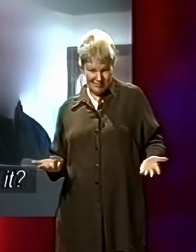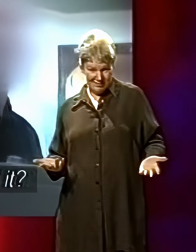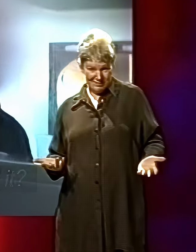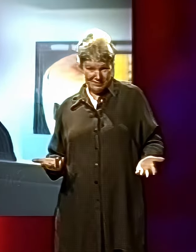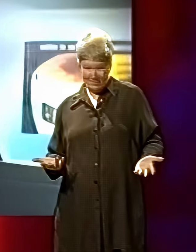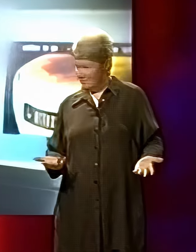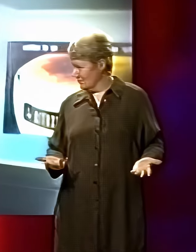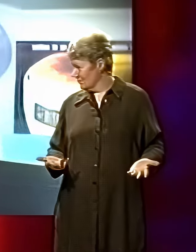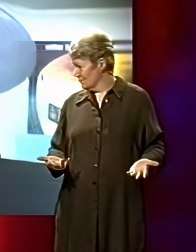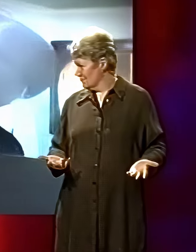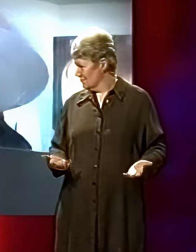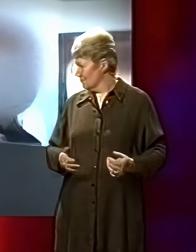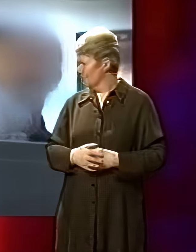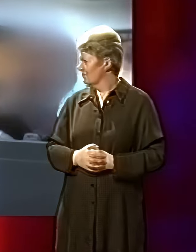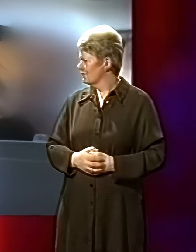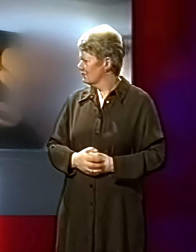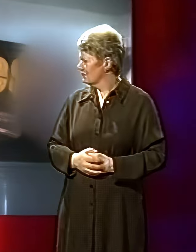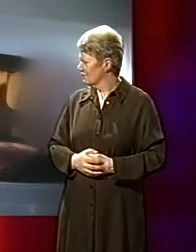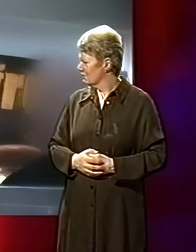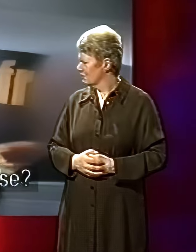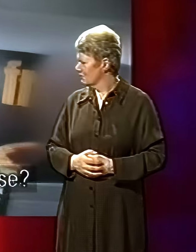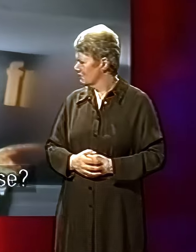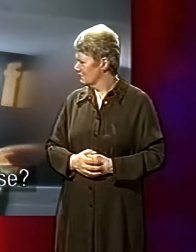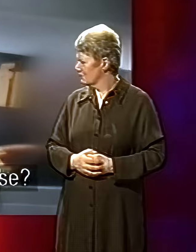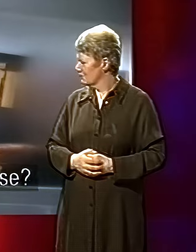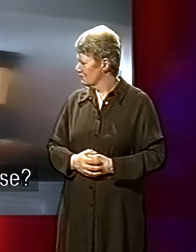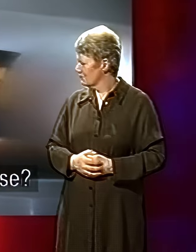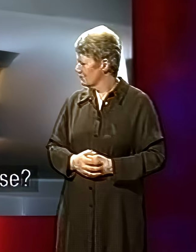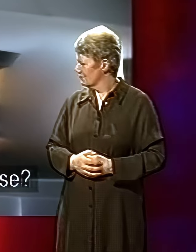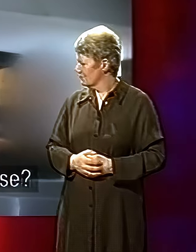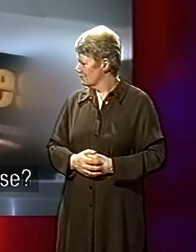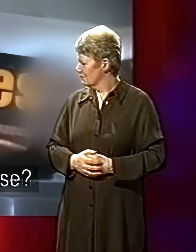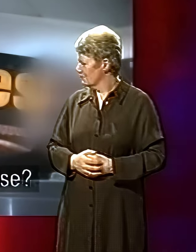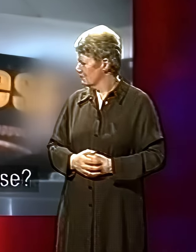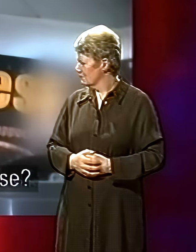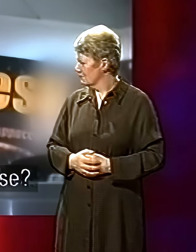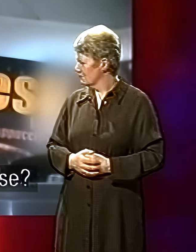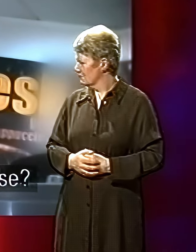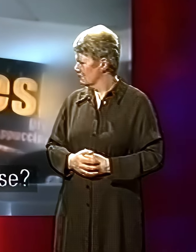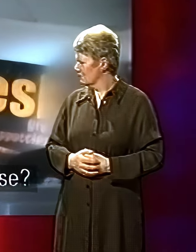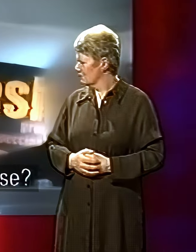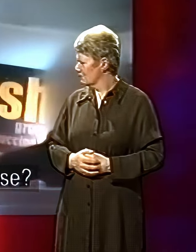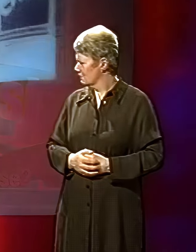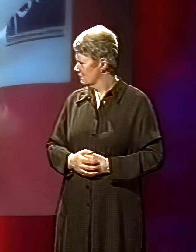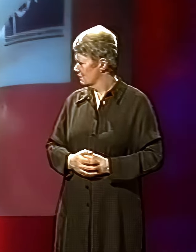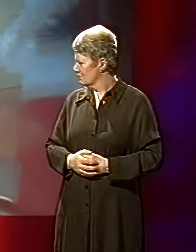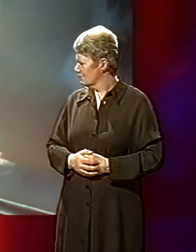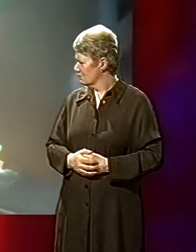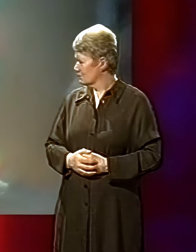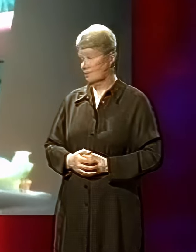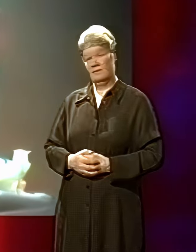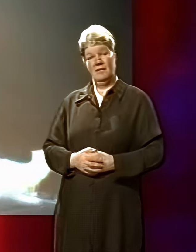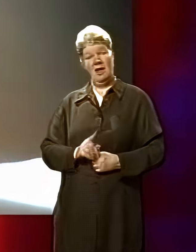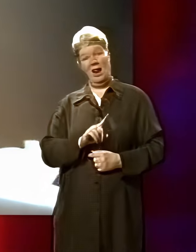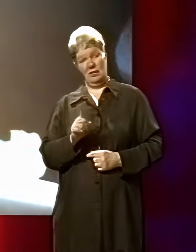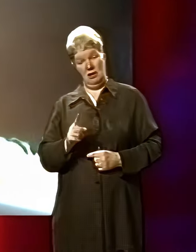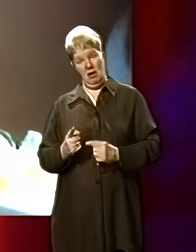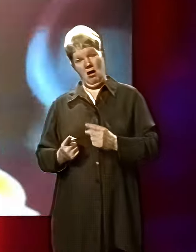eat it? Right, no, I agree. Can I give you a refund or would you like something else? Later on, with